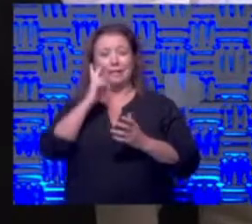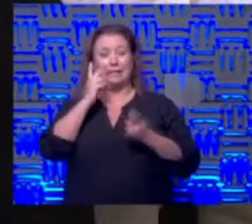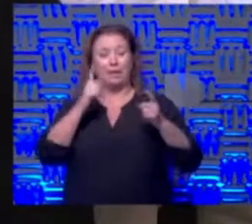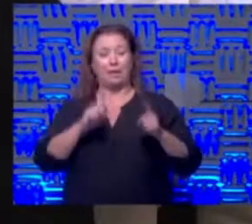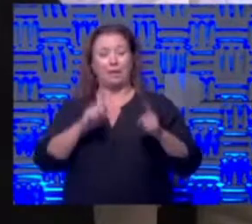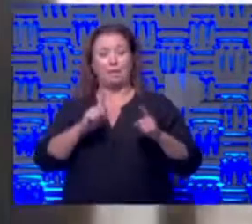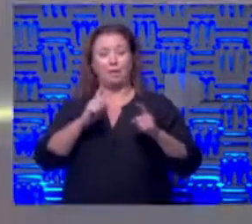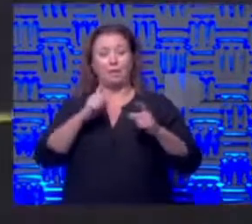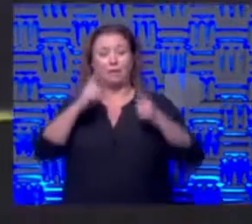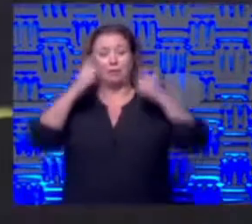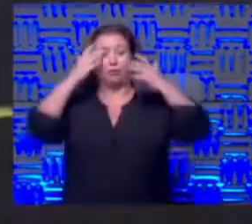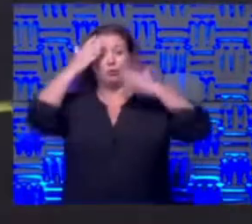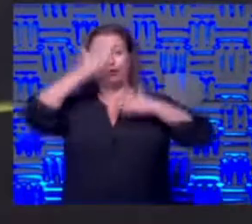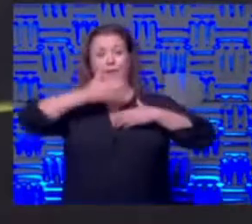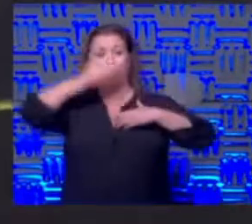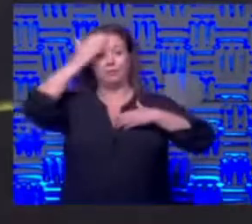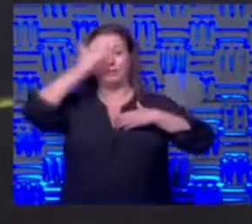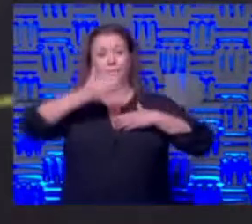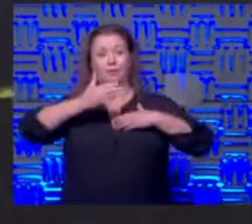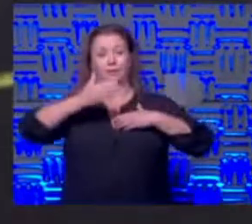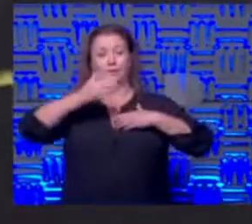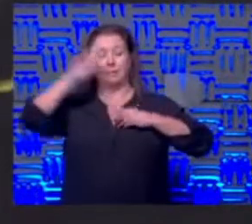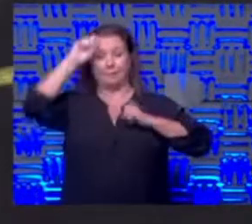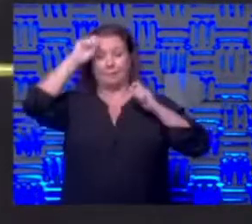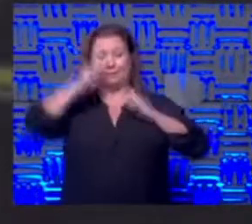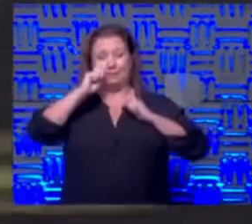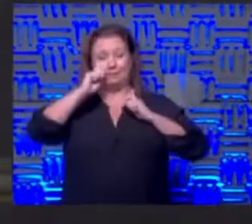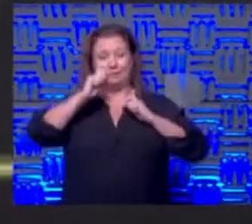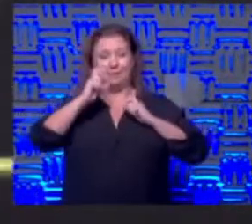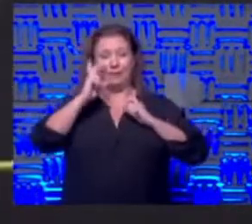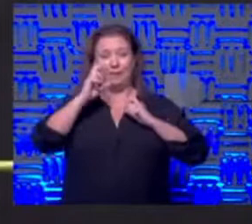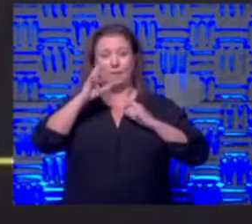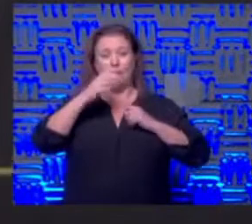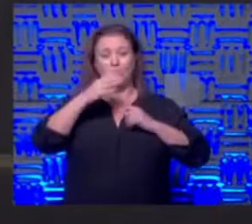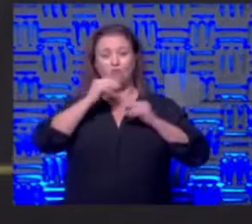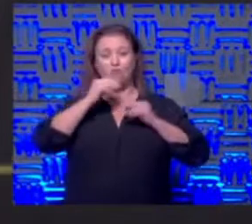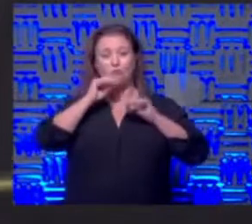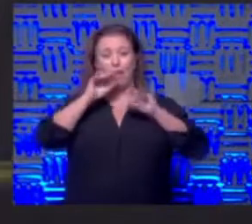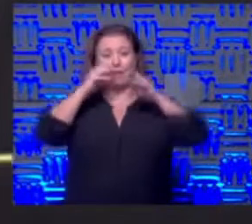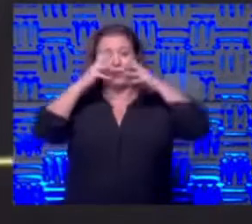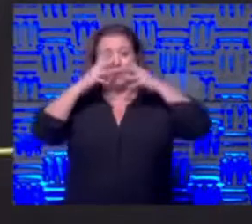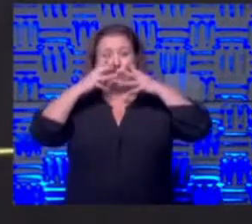it with a face shield. Face shield on. Where does my breath go?